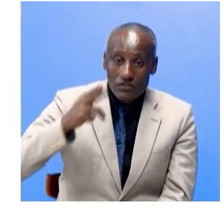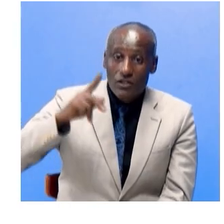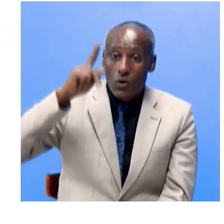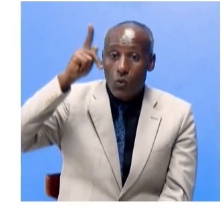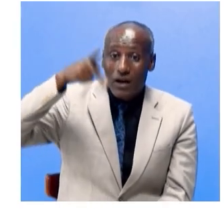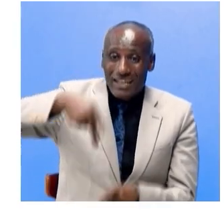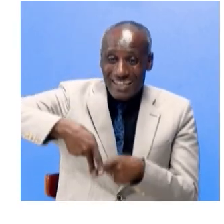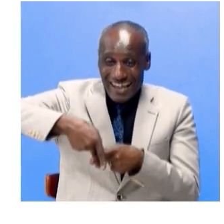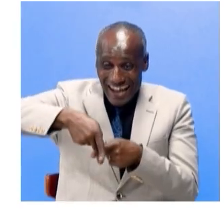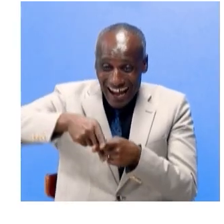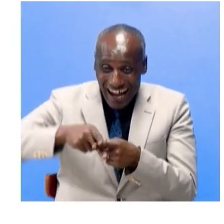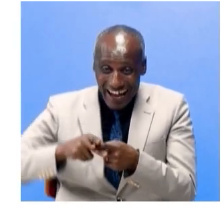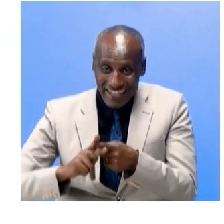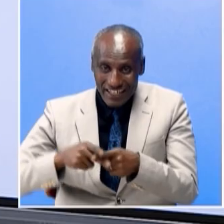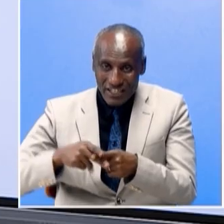100 kilogram.